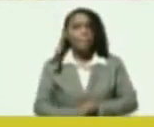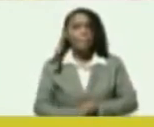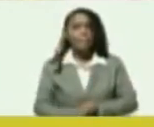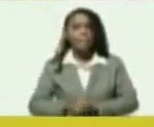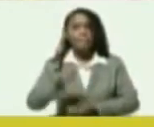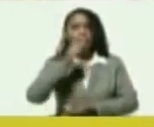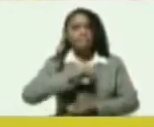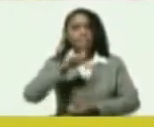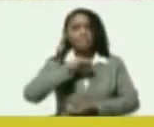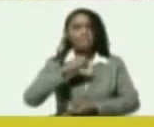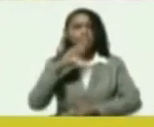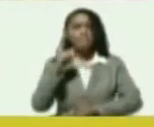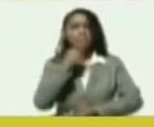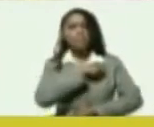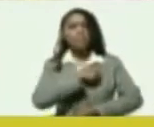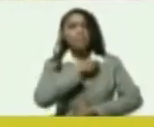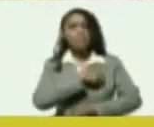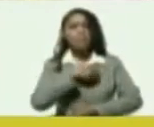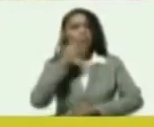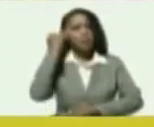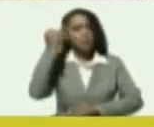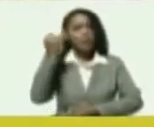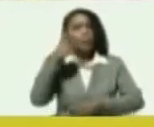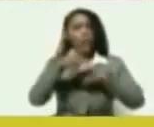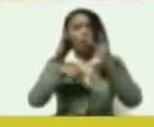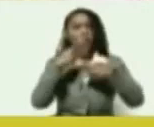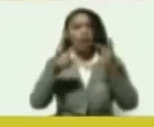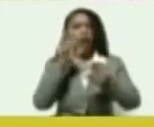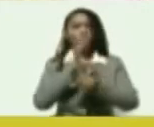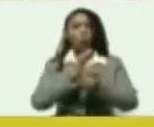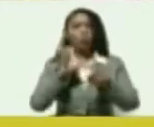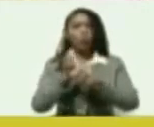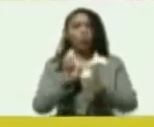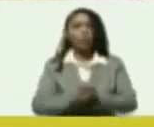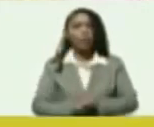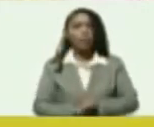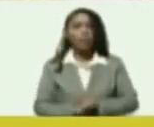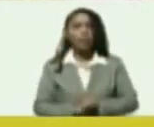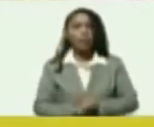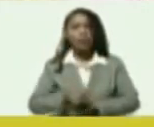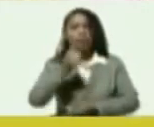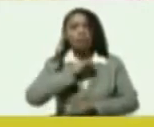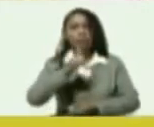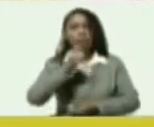ideological resistance, moral, ideological, political, cultural resistance.